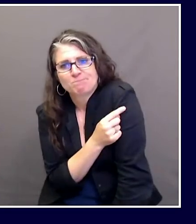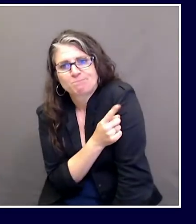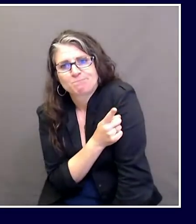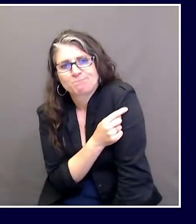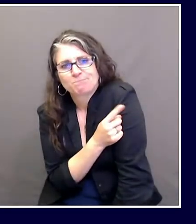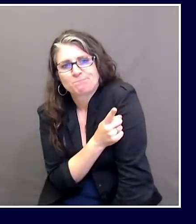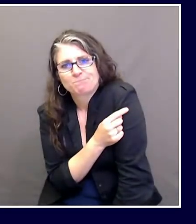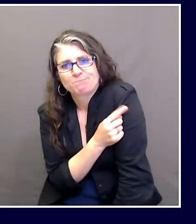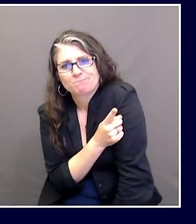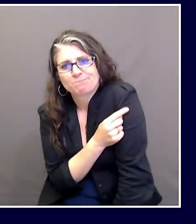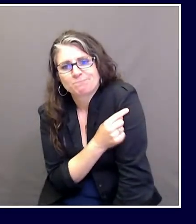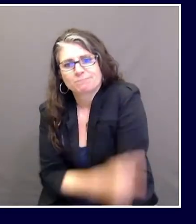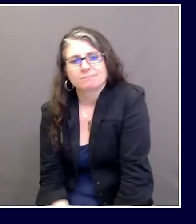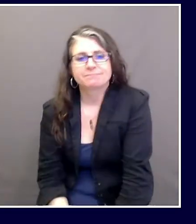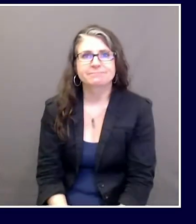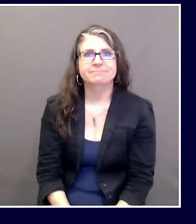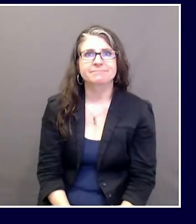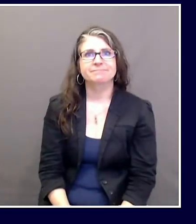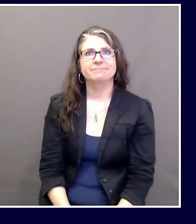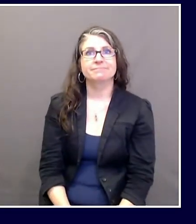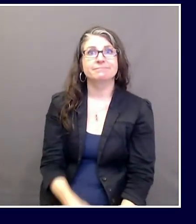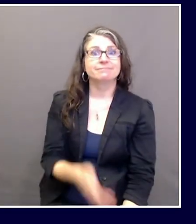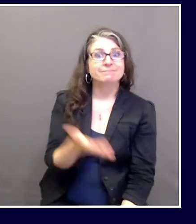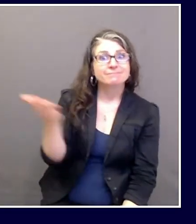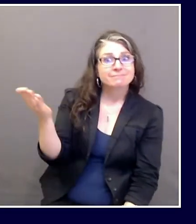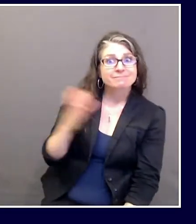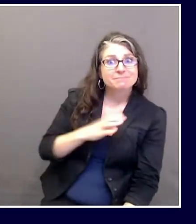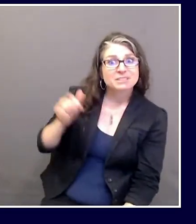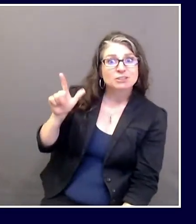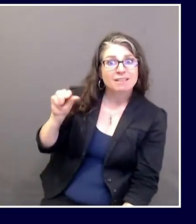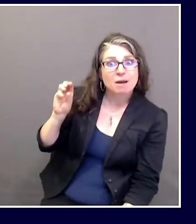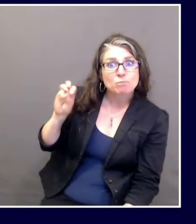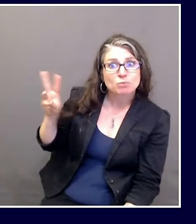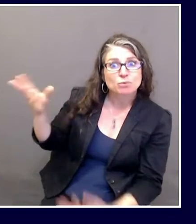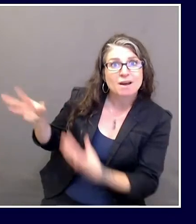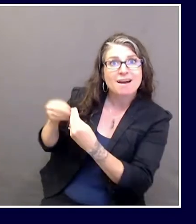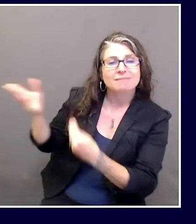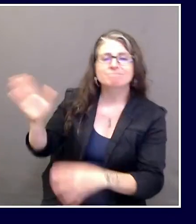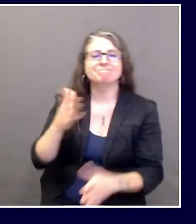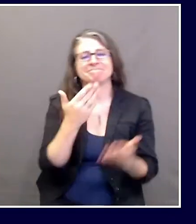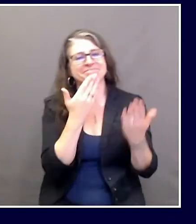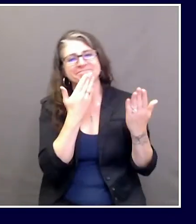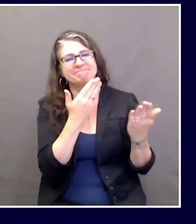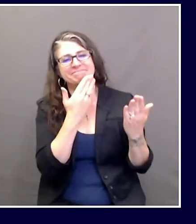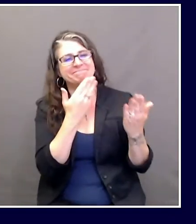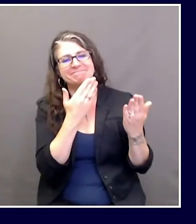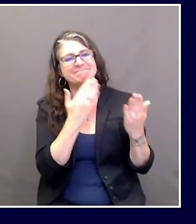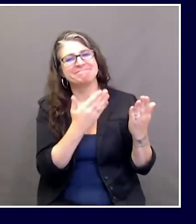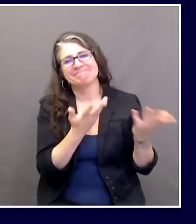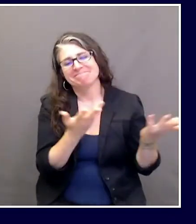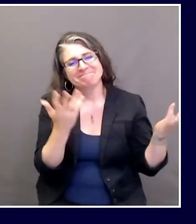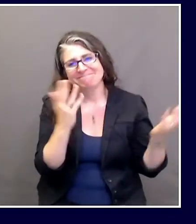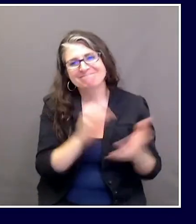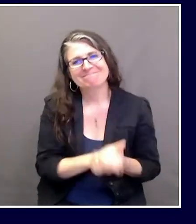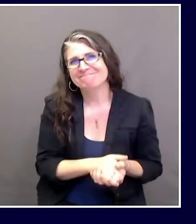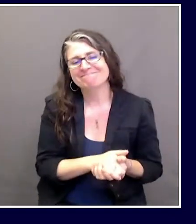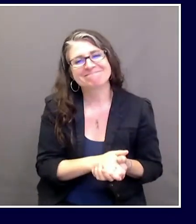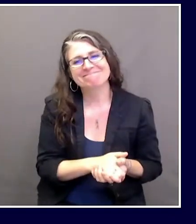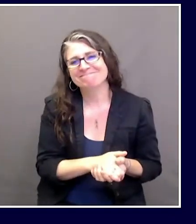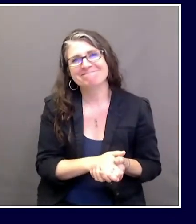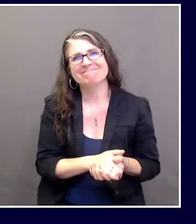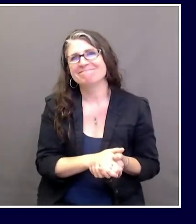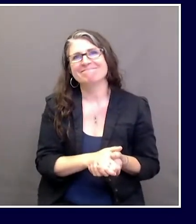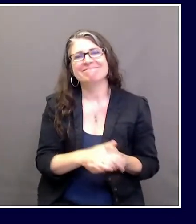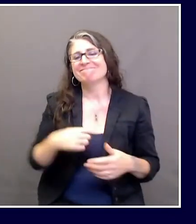So I'll turn things back over to you to close us out. Great, thank you. So while we are excited about the progress that